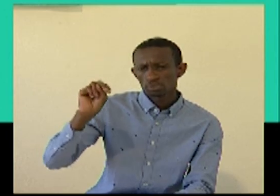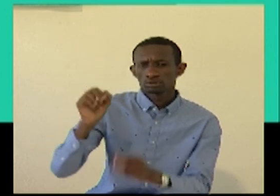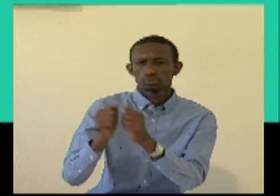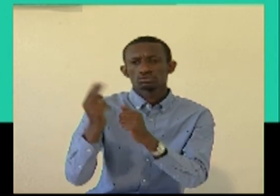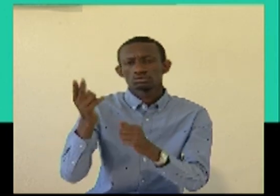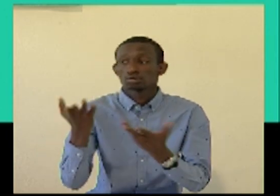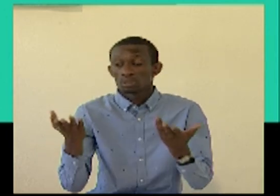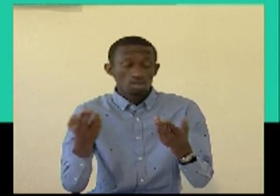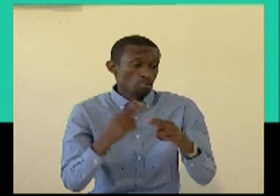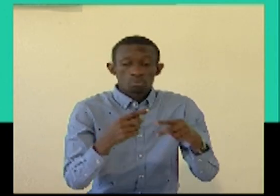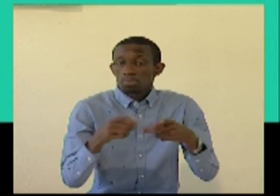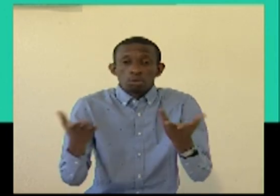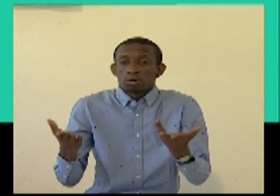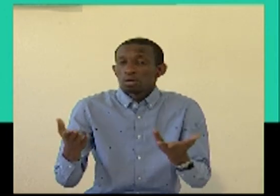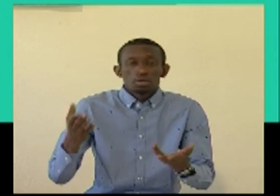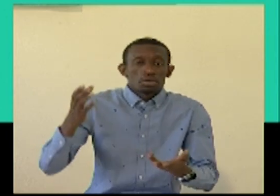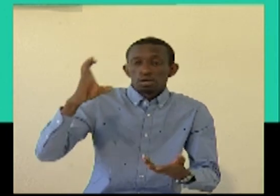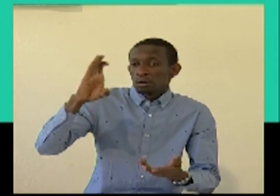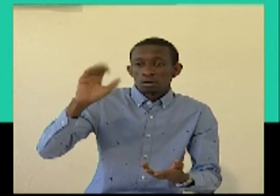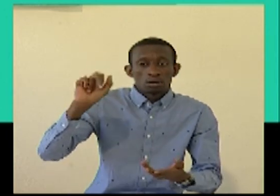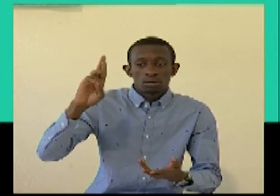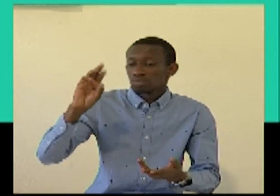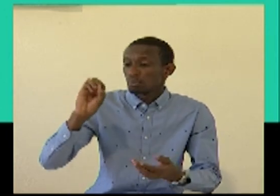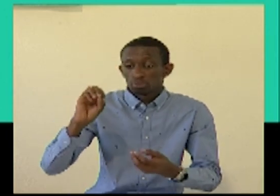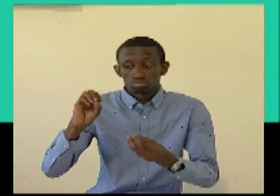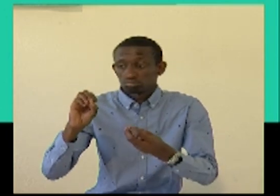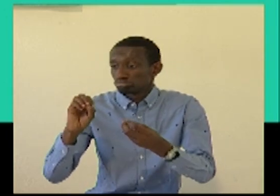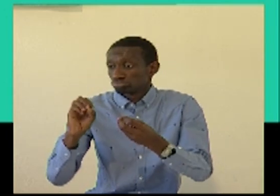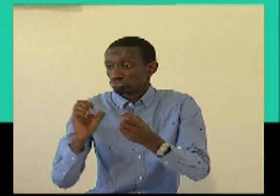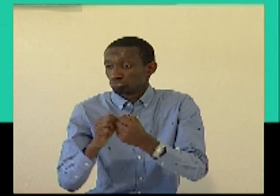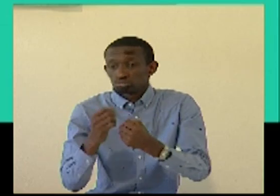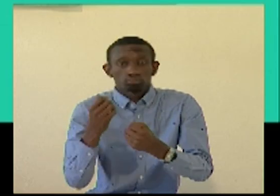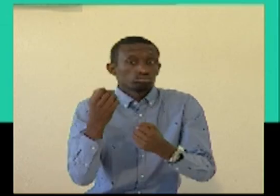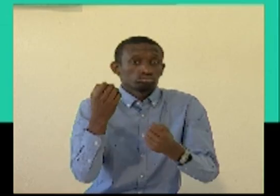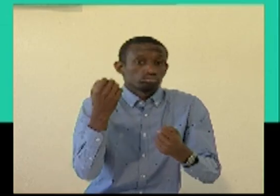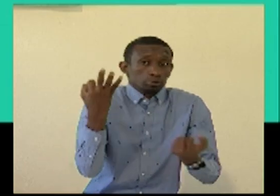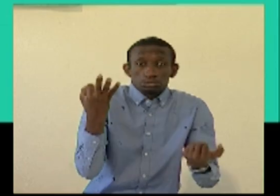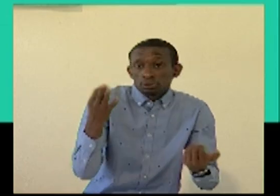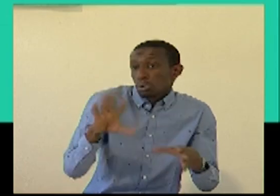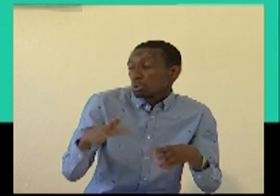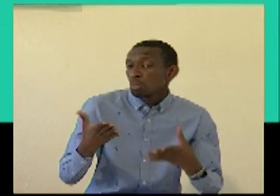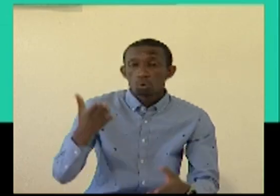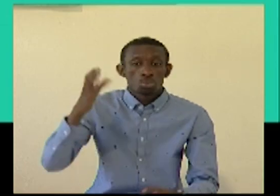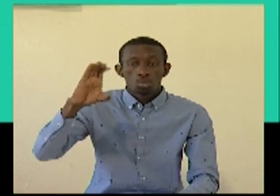is carbon-13, there is carbon-14, and the common one is carbon-12.